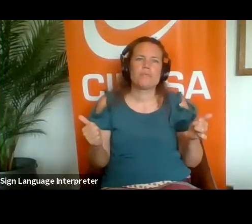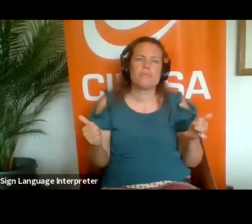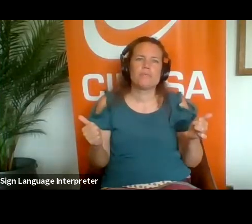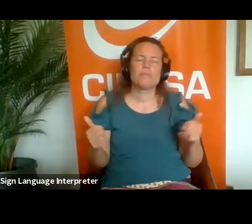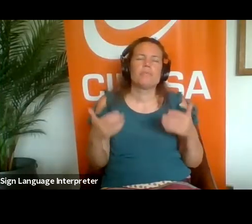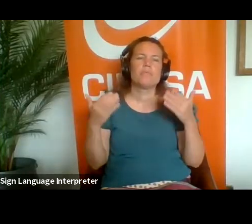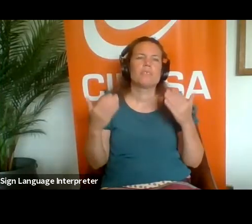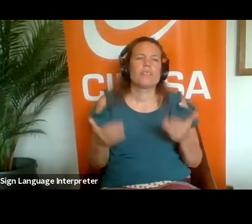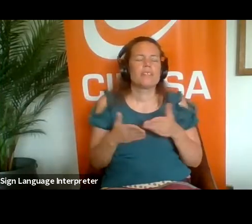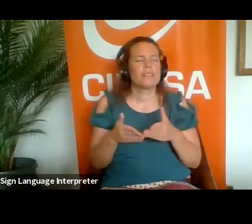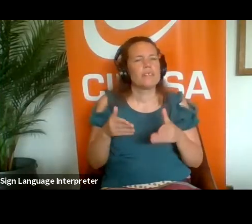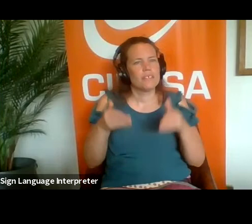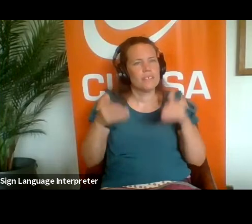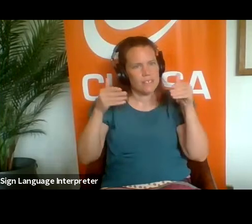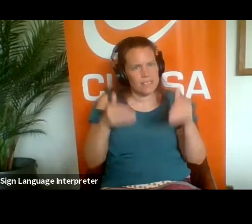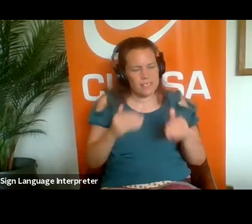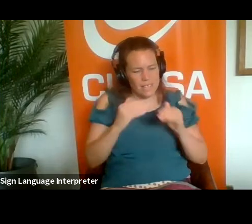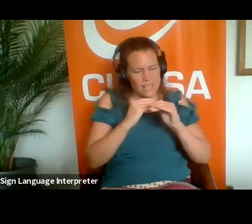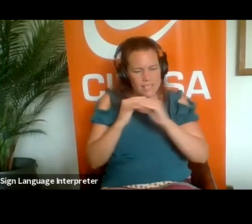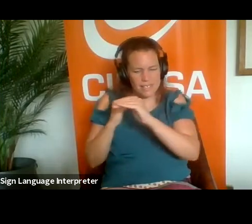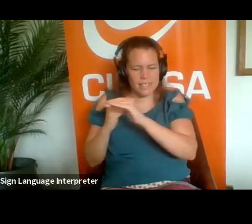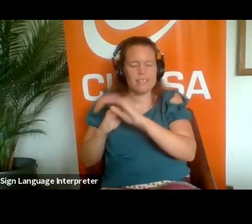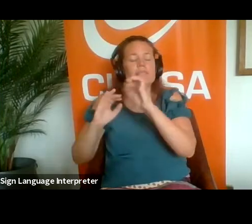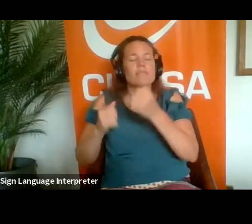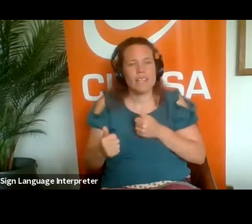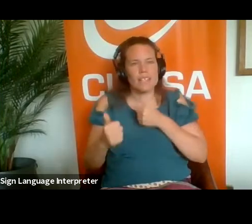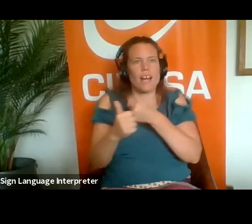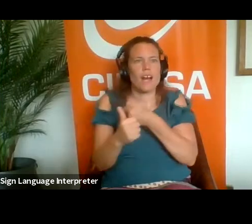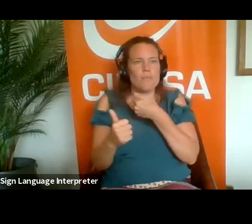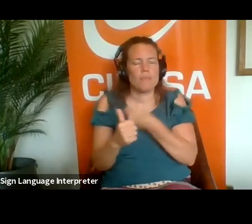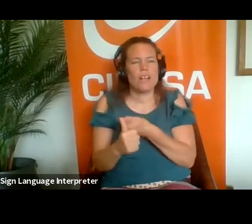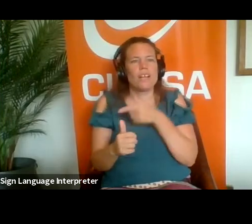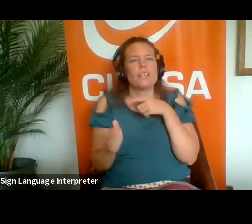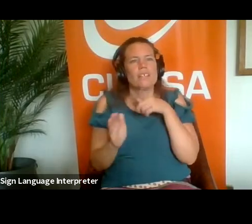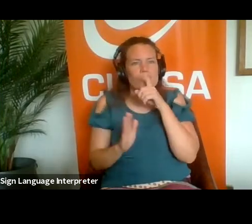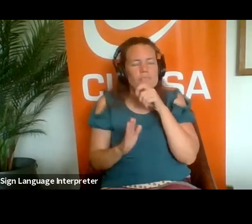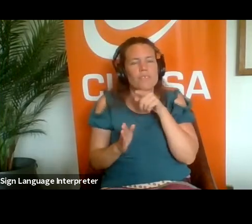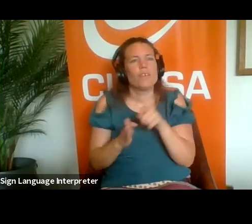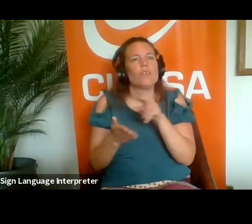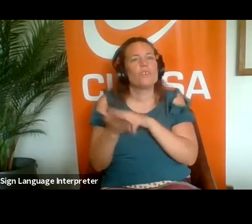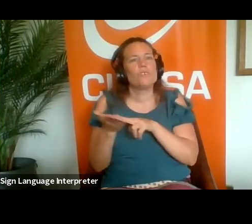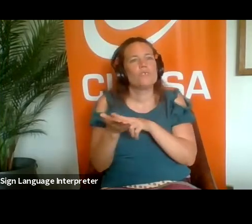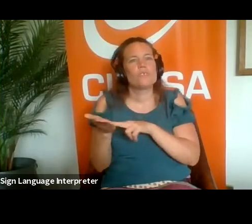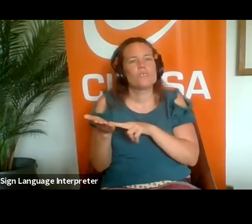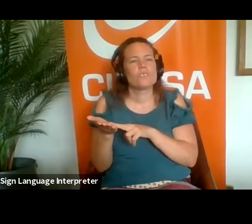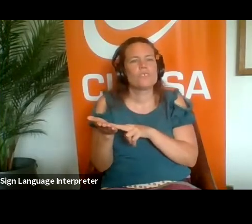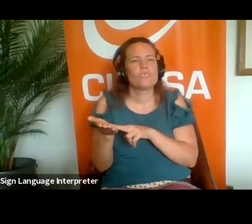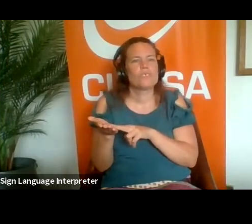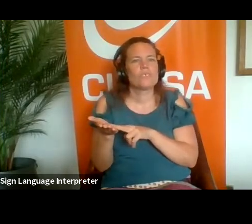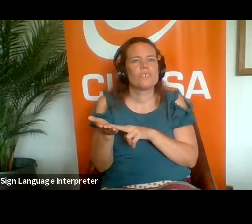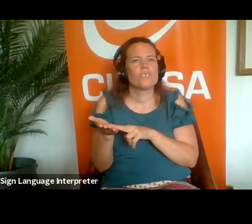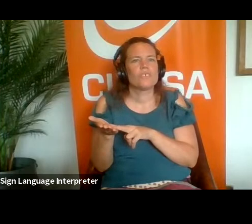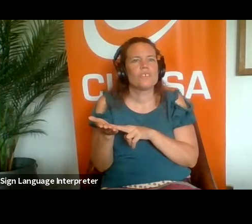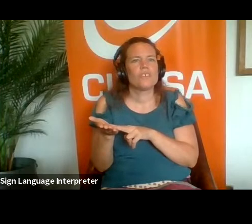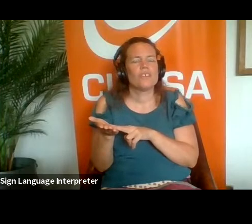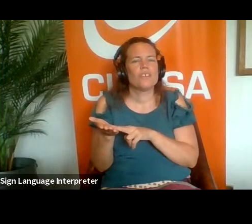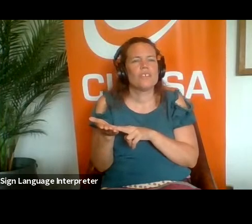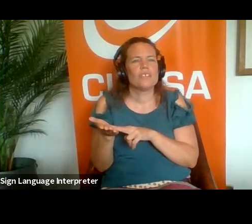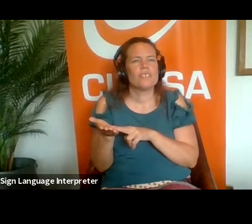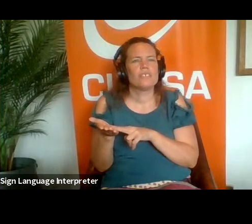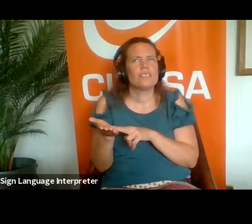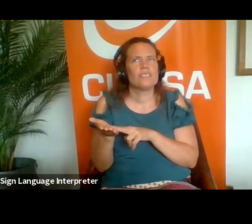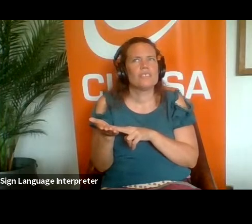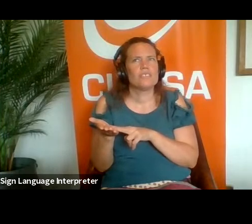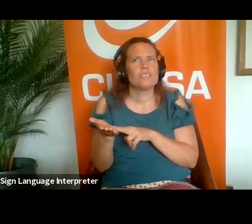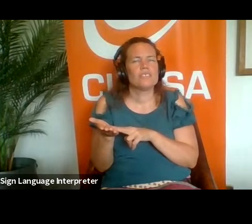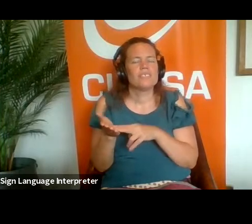that states can apply while interpreting the International Covenant on Civil and Political Rights. The gist of